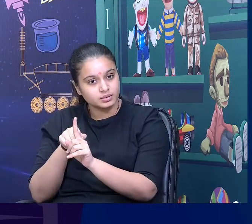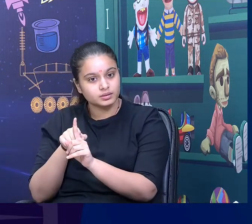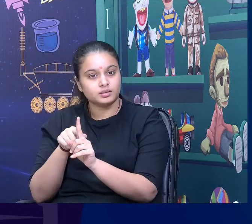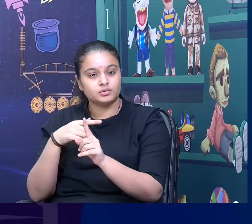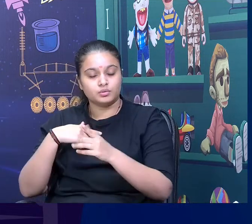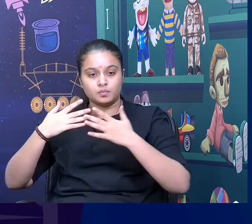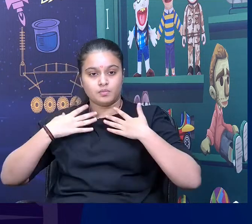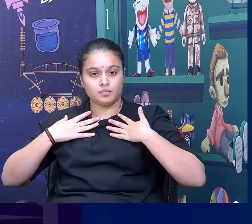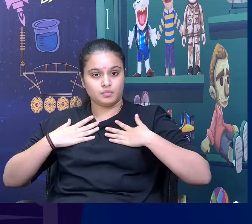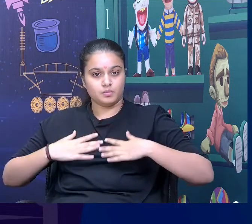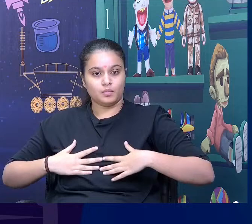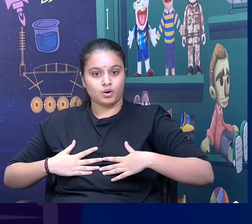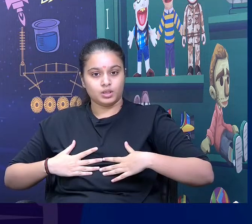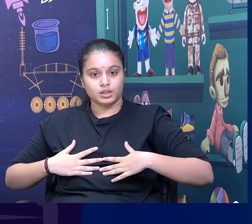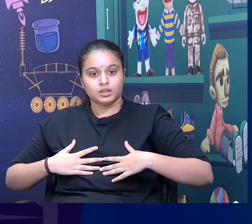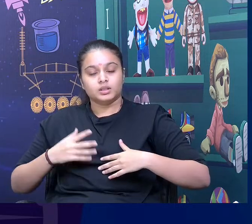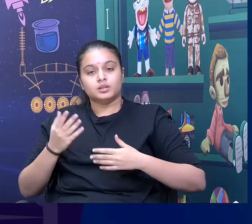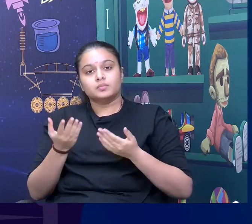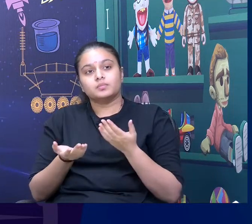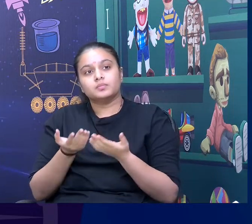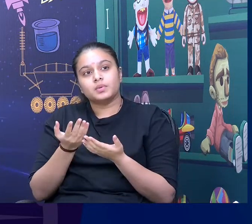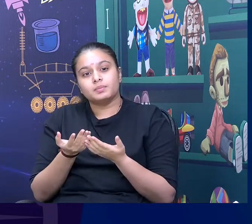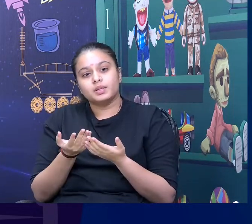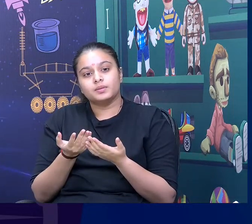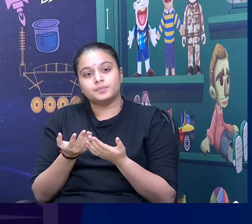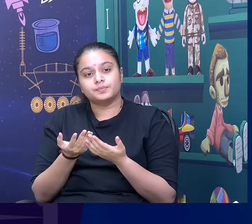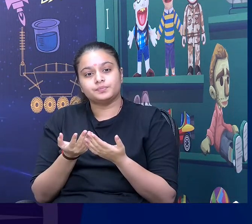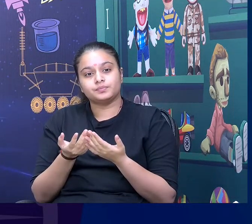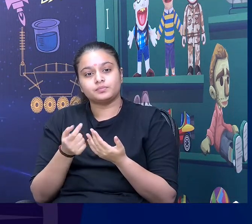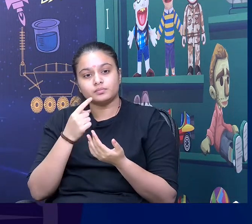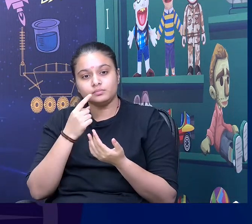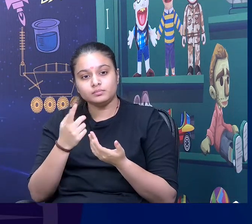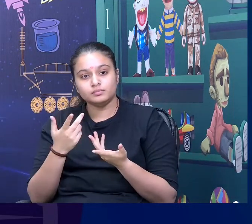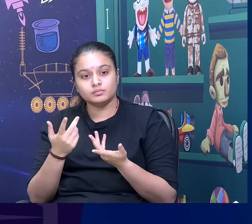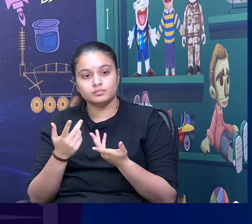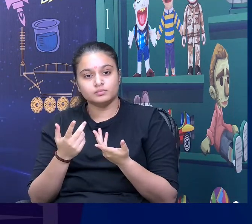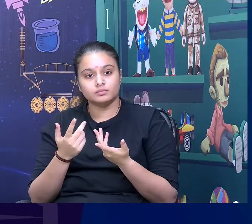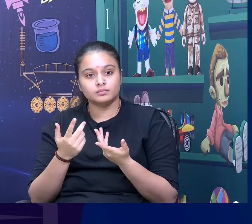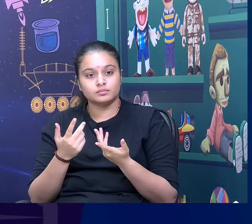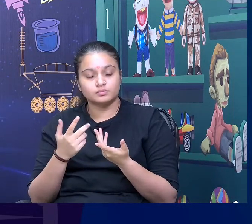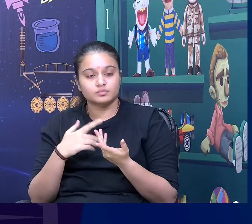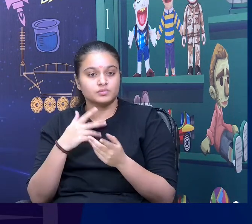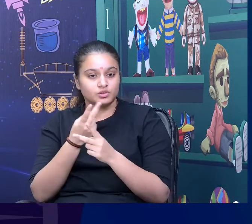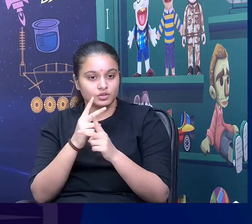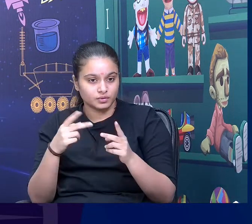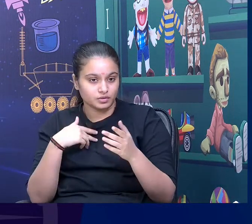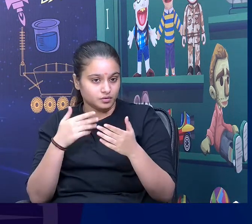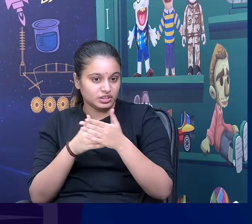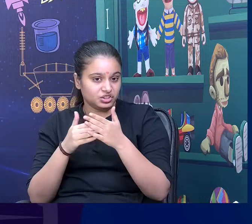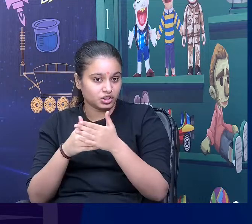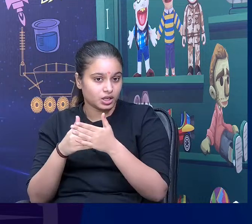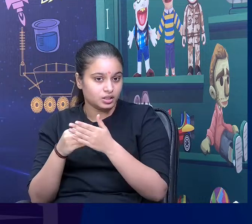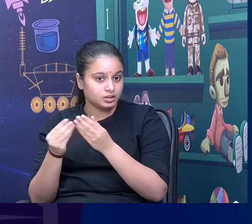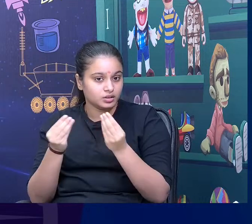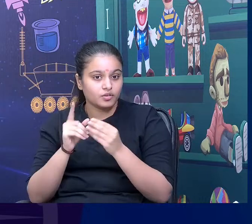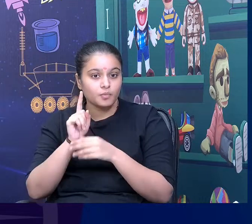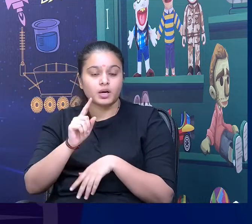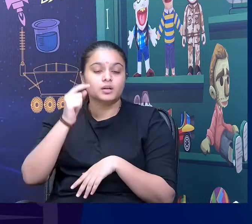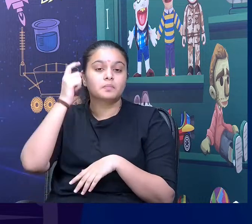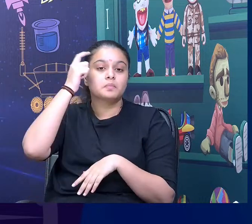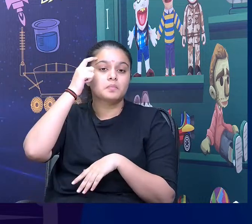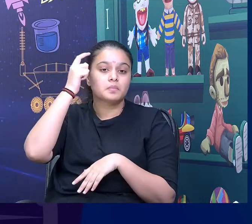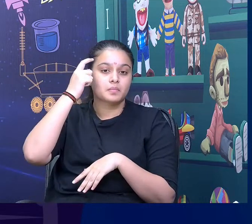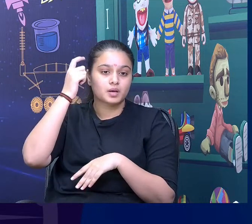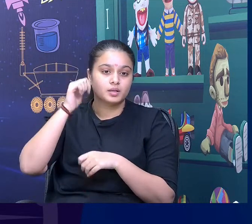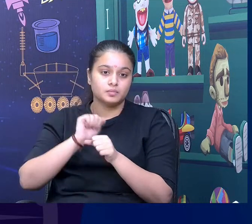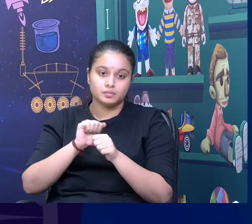whose body is actually we can say provide challenges to him, but his mind, that